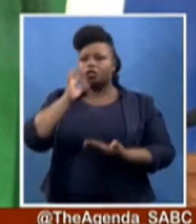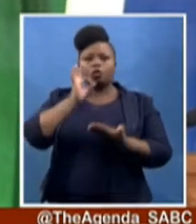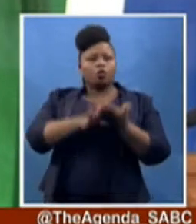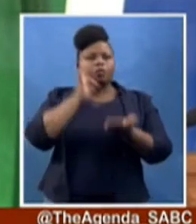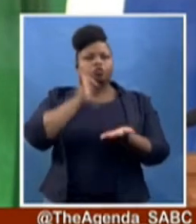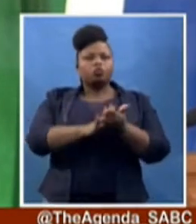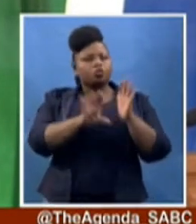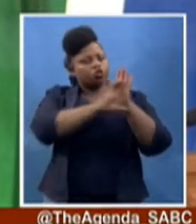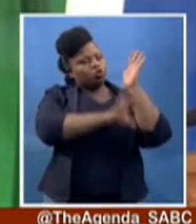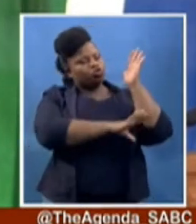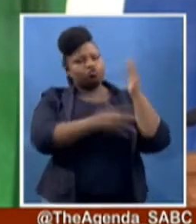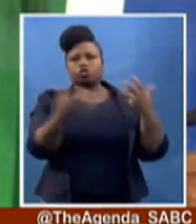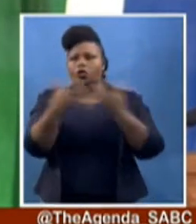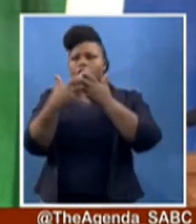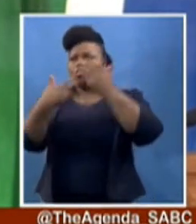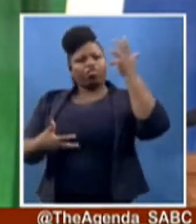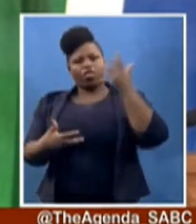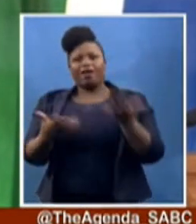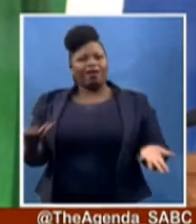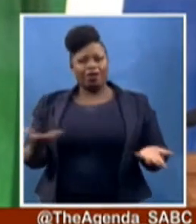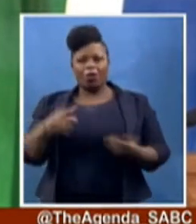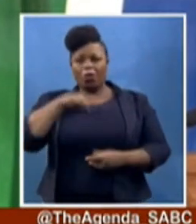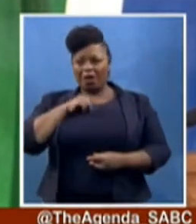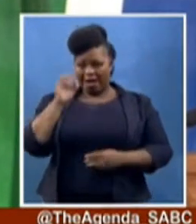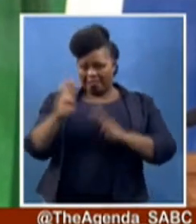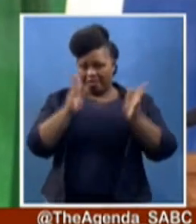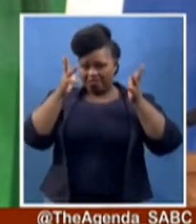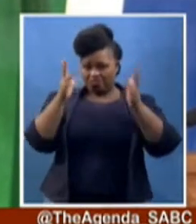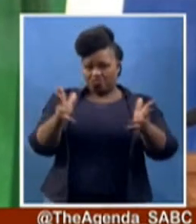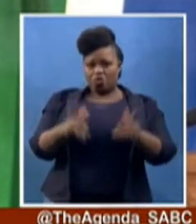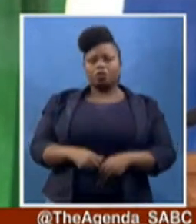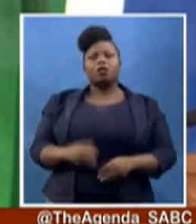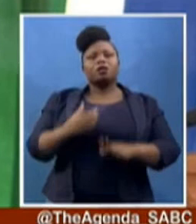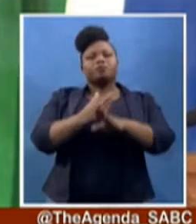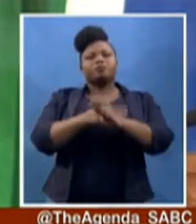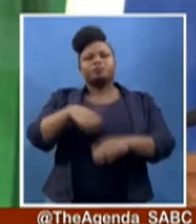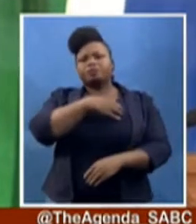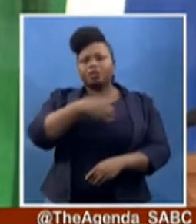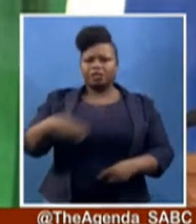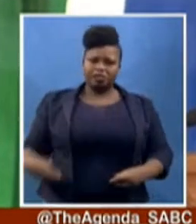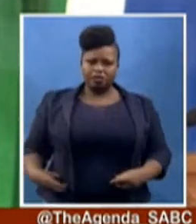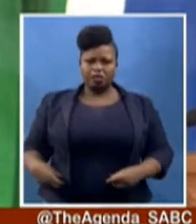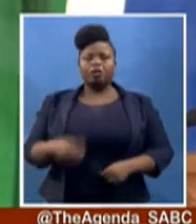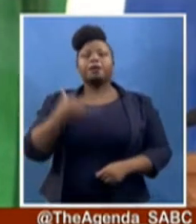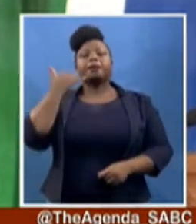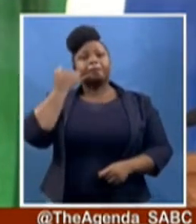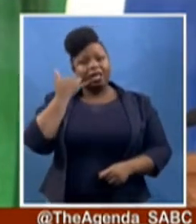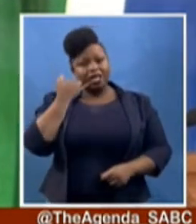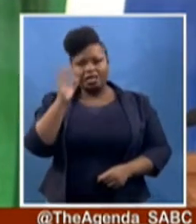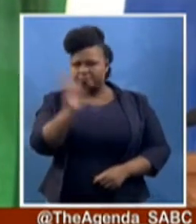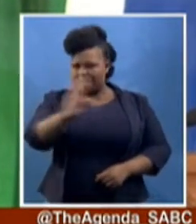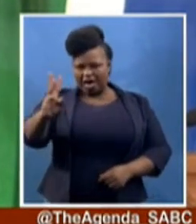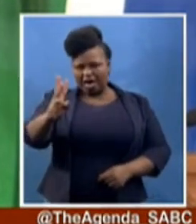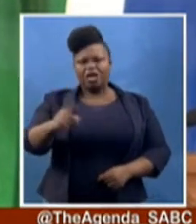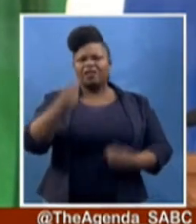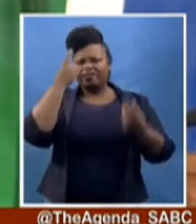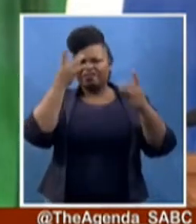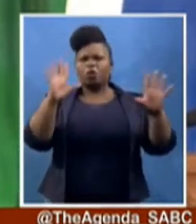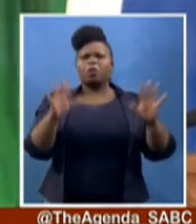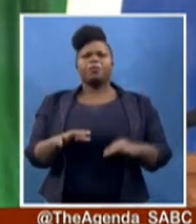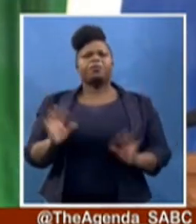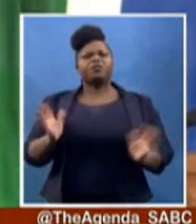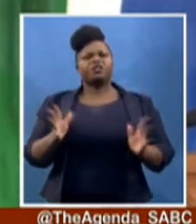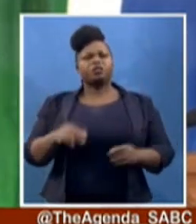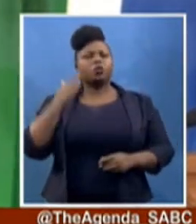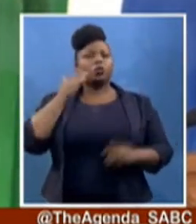this behavior that former President Thabo Mbeki warned about on the occasion to commemorate the 10th anniversary of